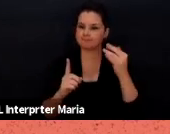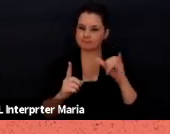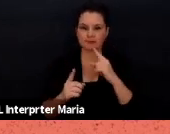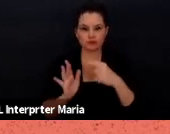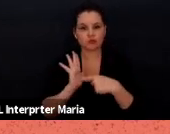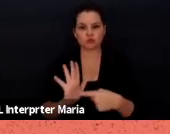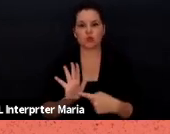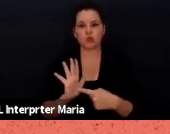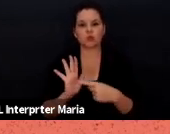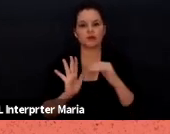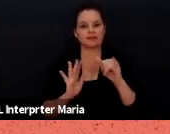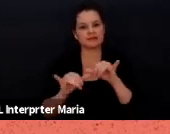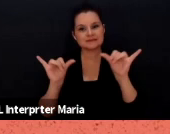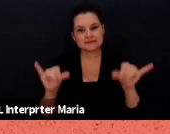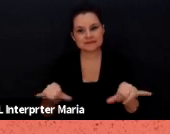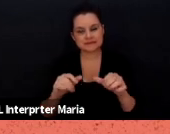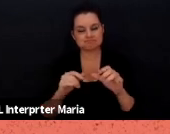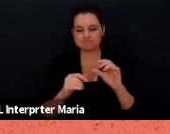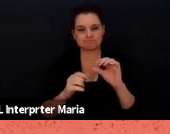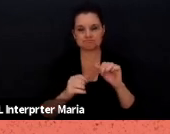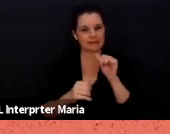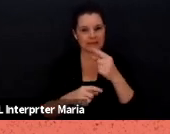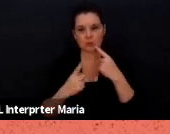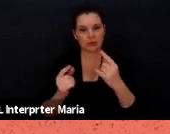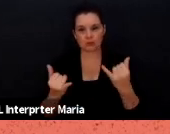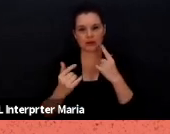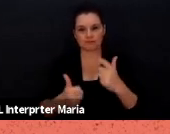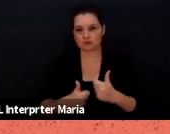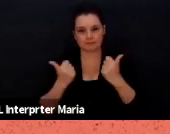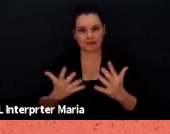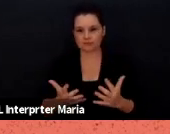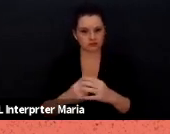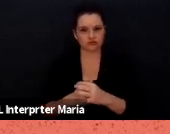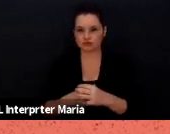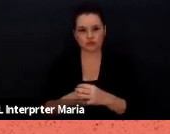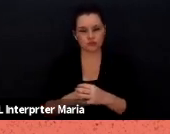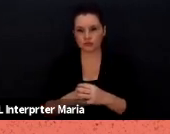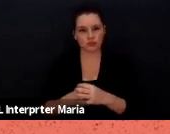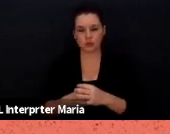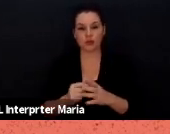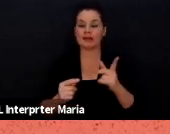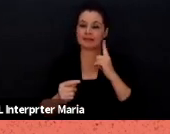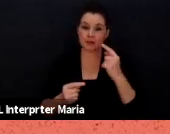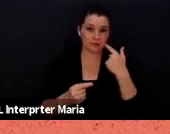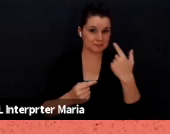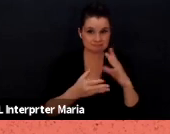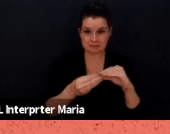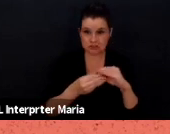that, you know, the system in place is not working for survivors. And, you know, like we've been saying,